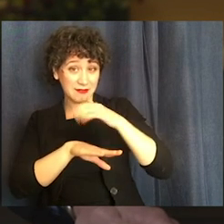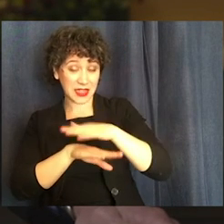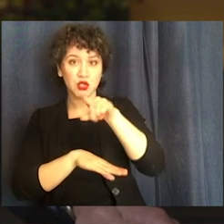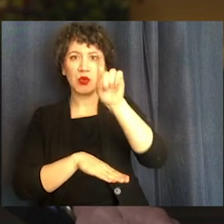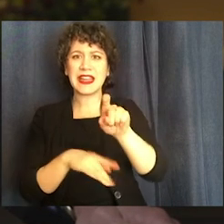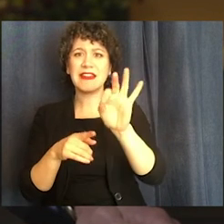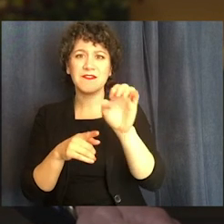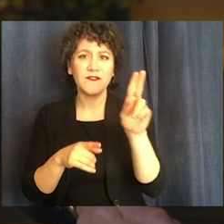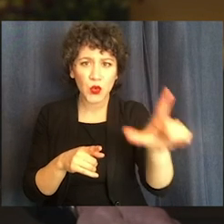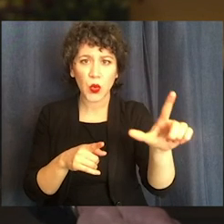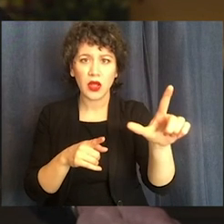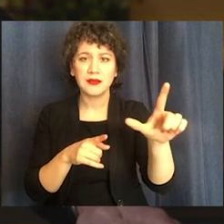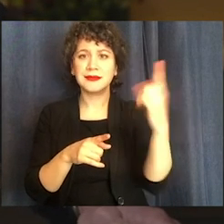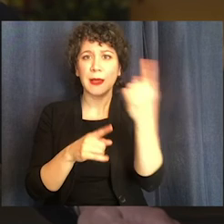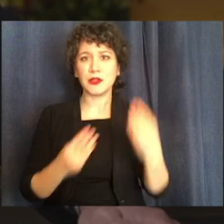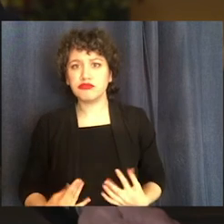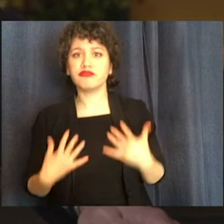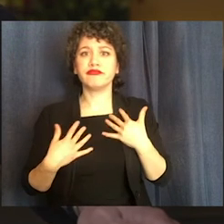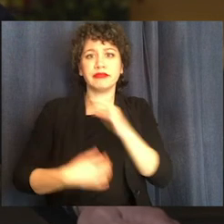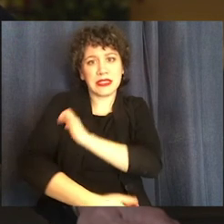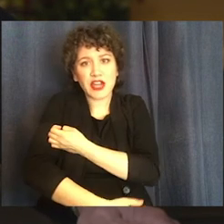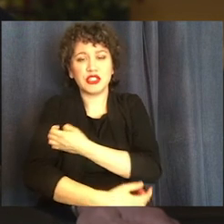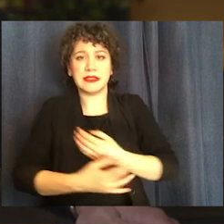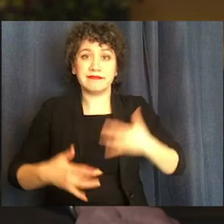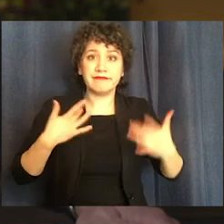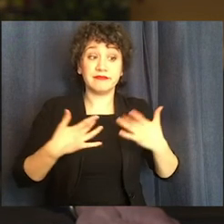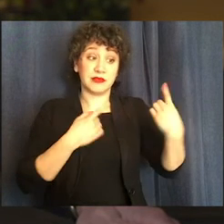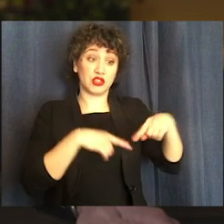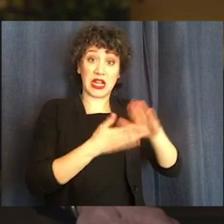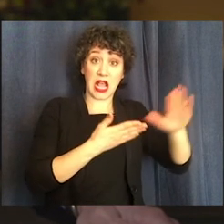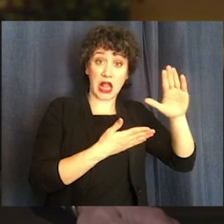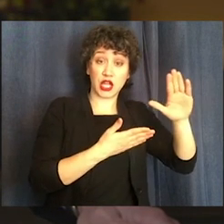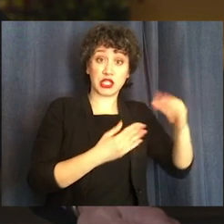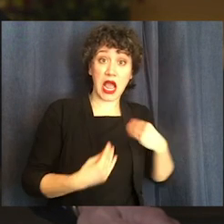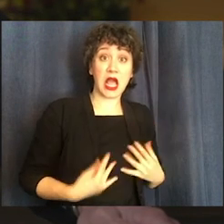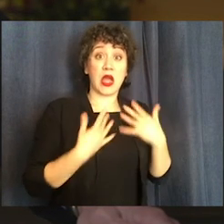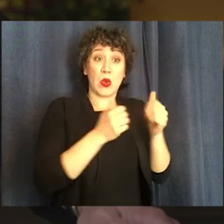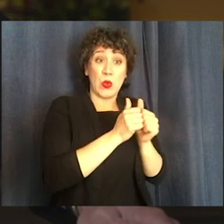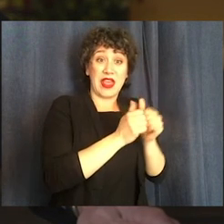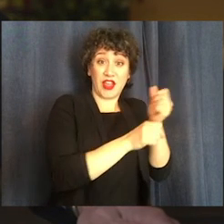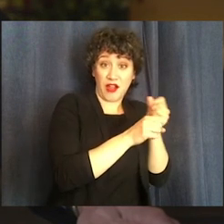coffee. And every day of the school year, I am fueled by coffee.